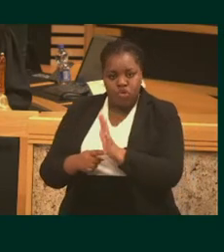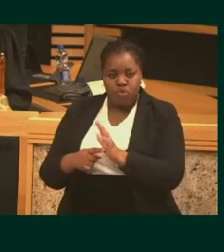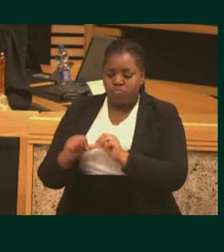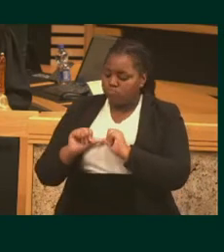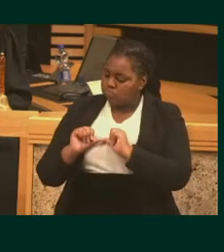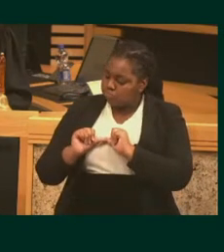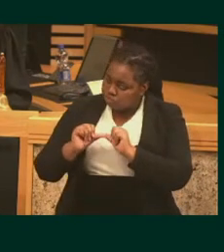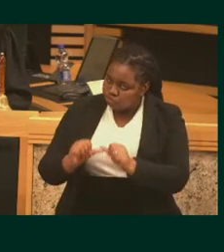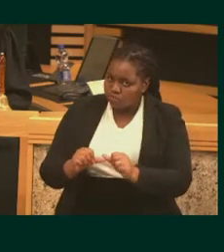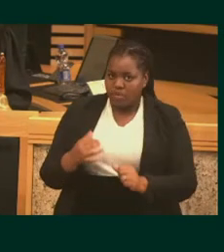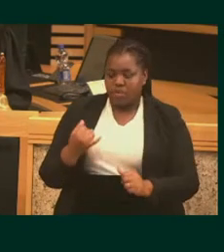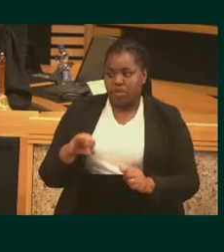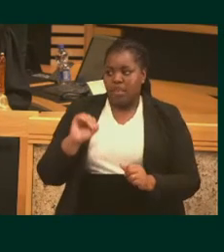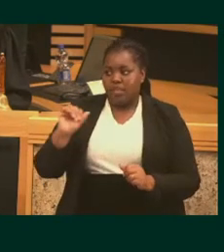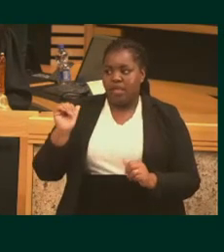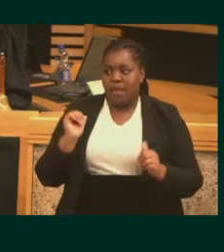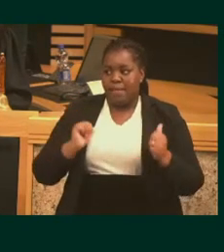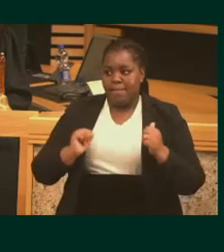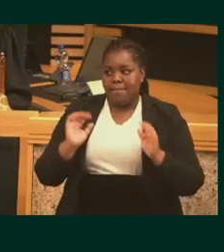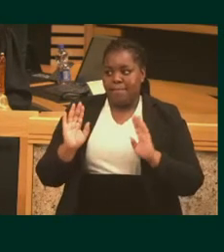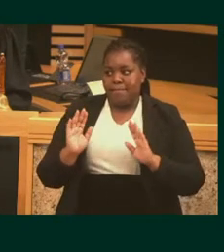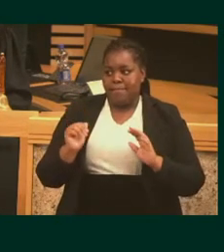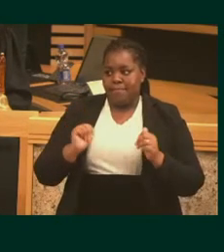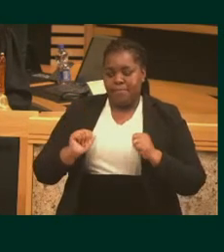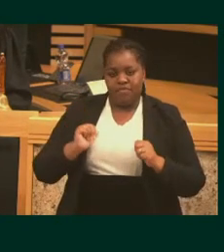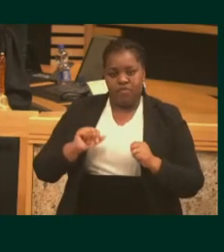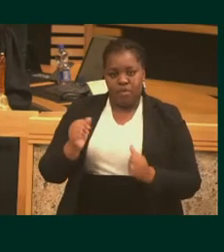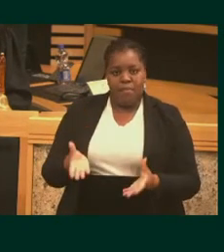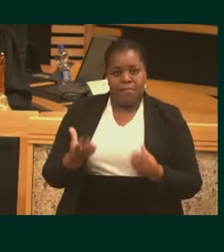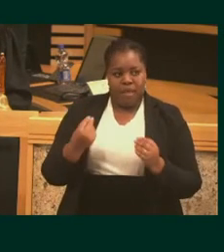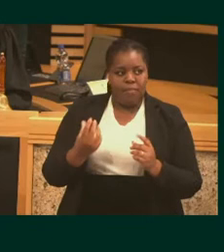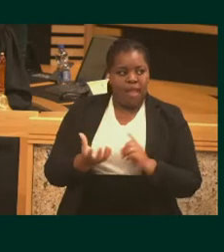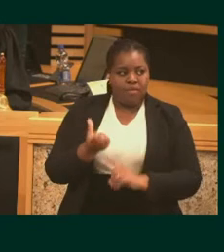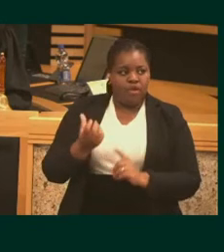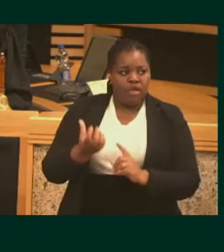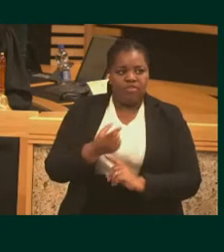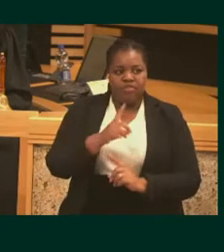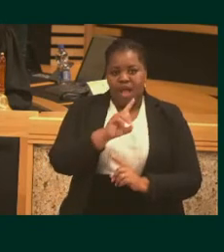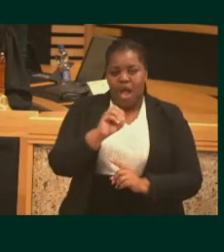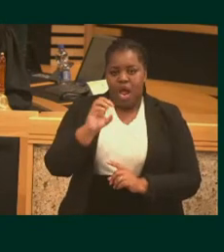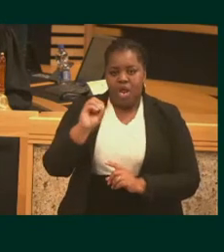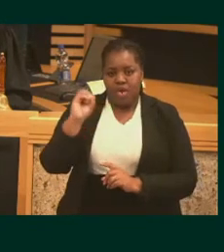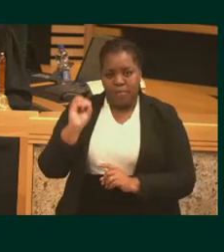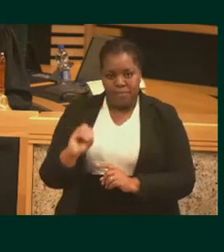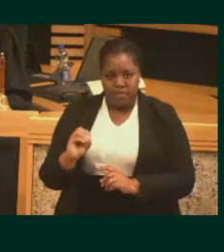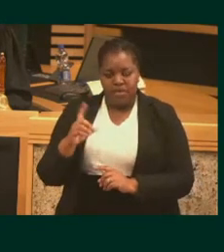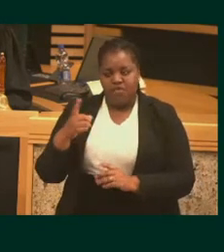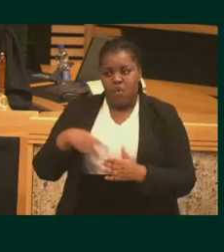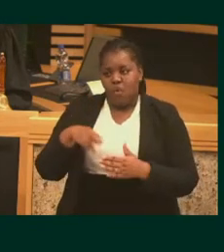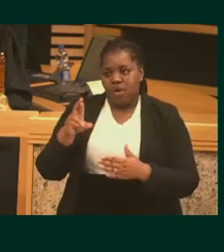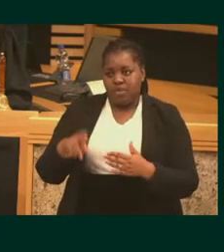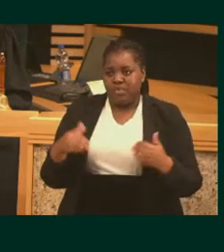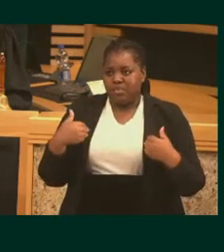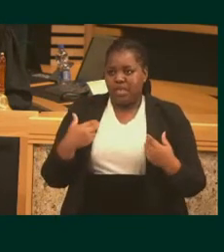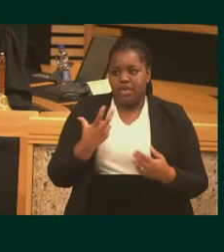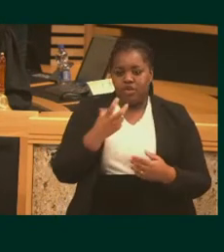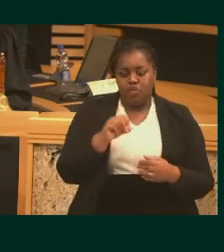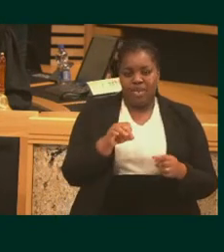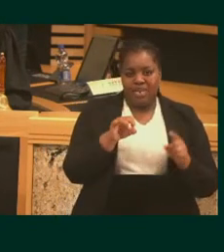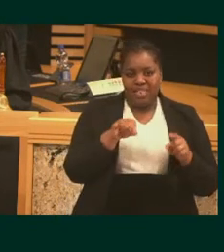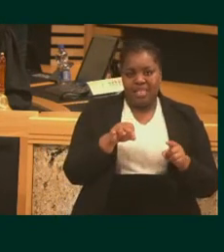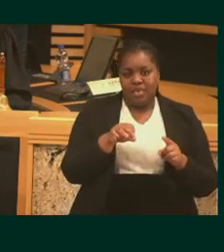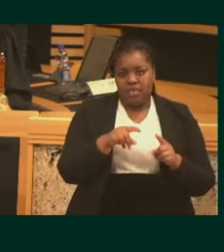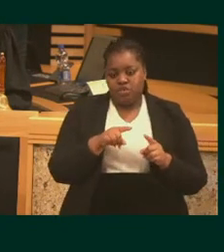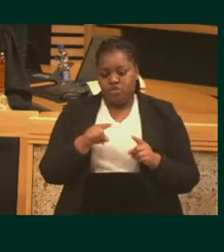consistent performance in obtaining 100% in metric results from 2013